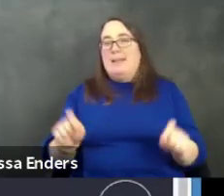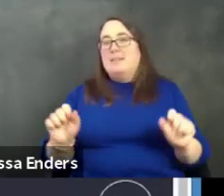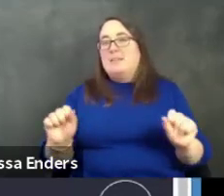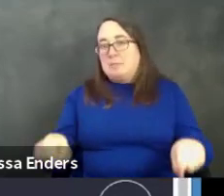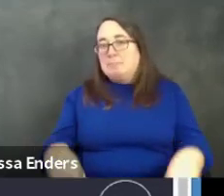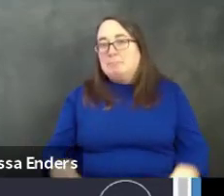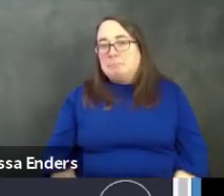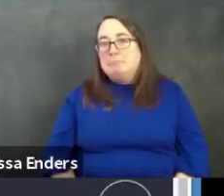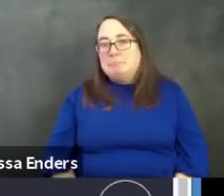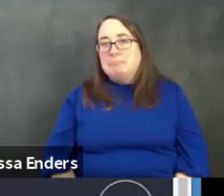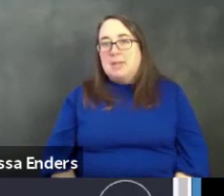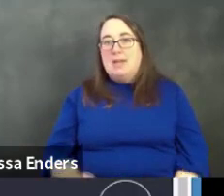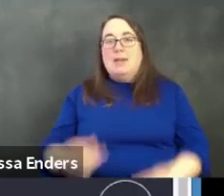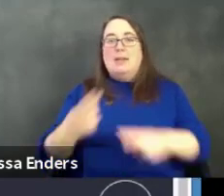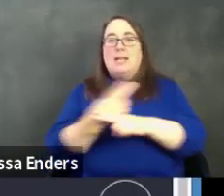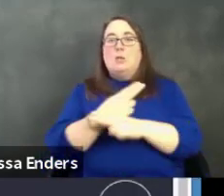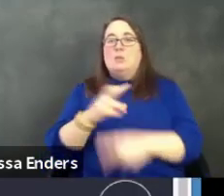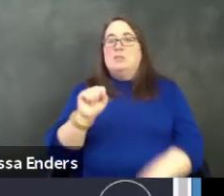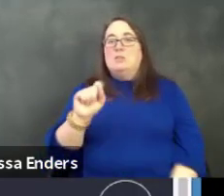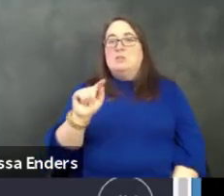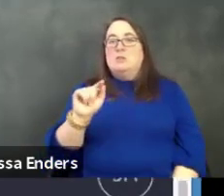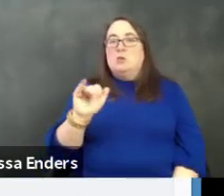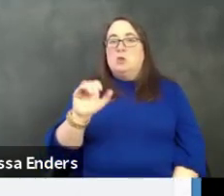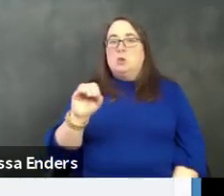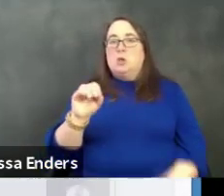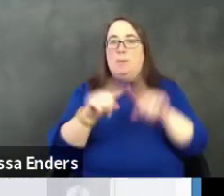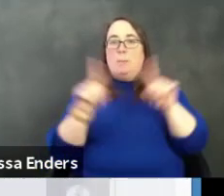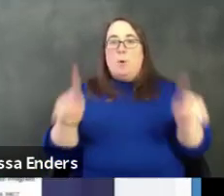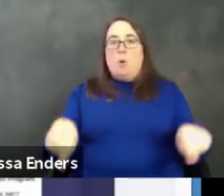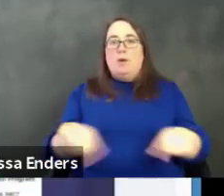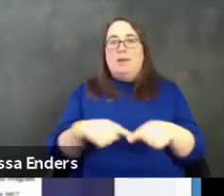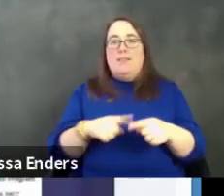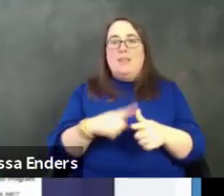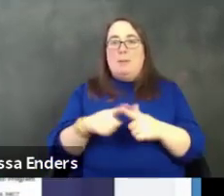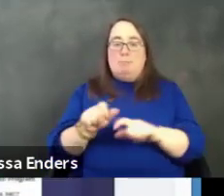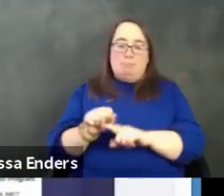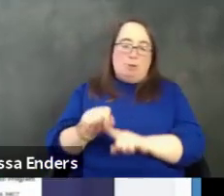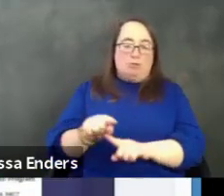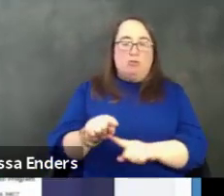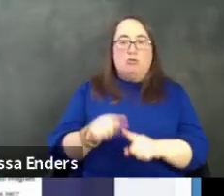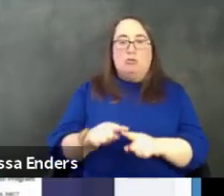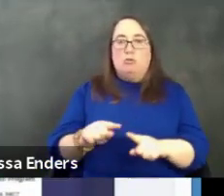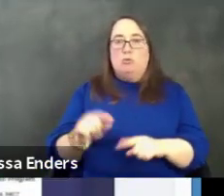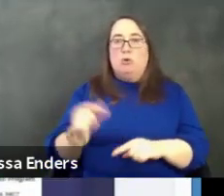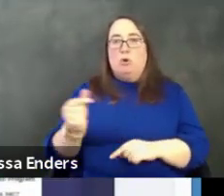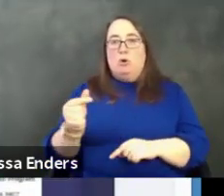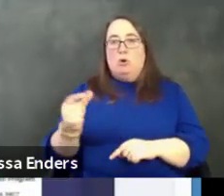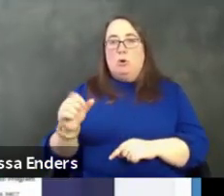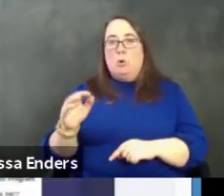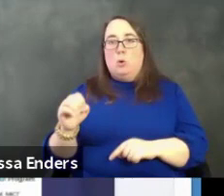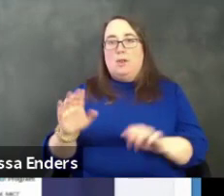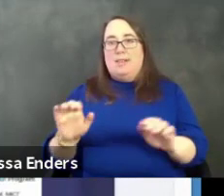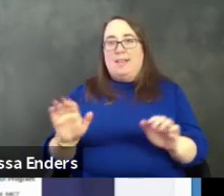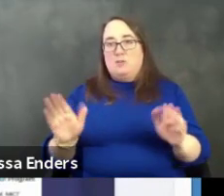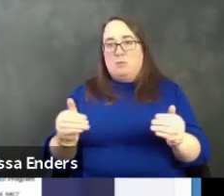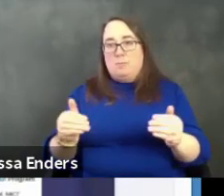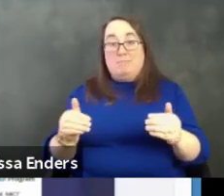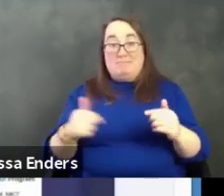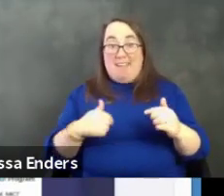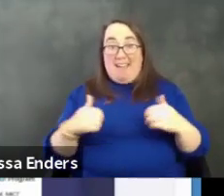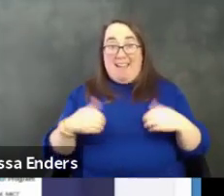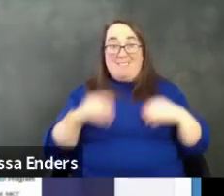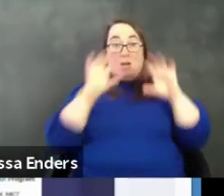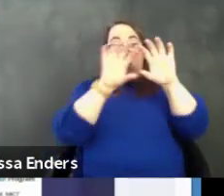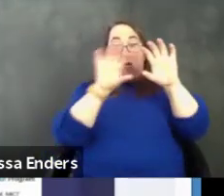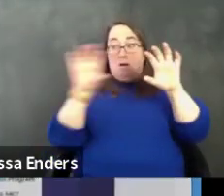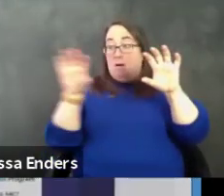out you can use your Studio boards and push them directly into Google Classroom. So I'm going to go down here and I've got all these boards I've created.